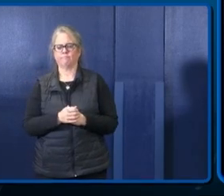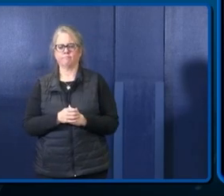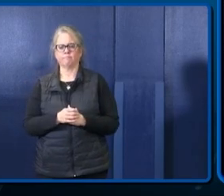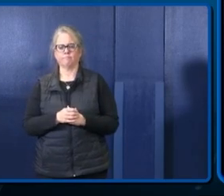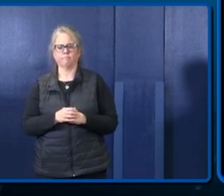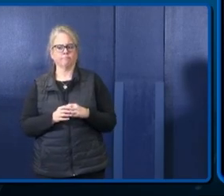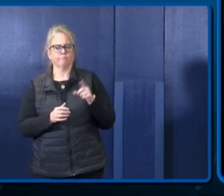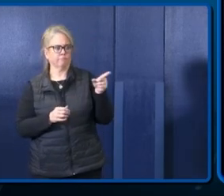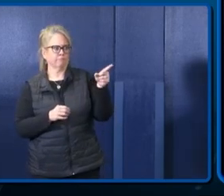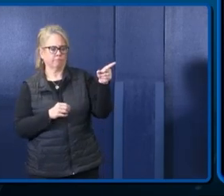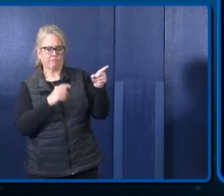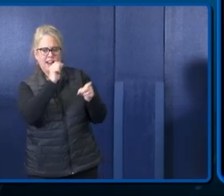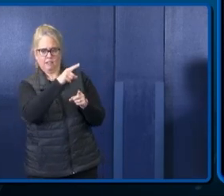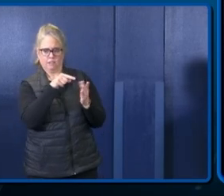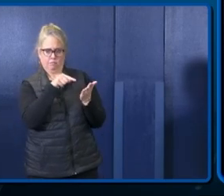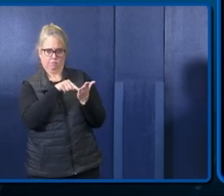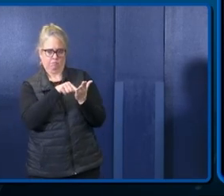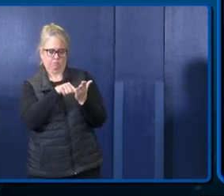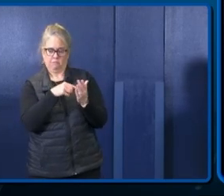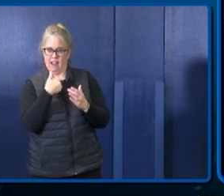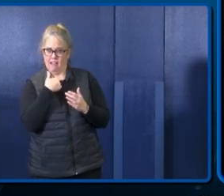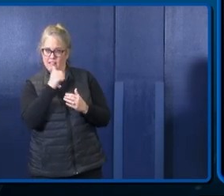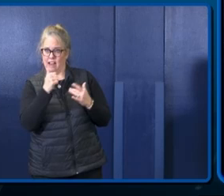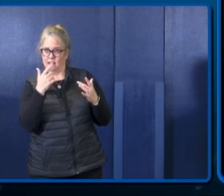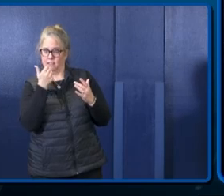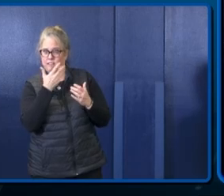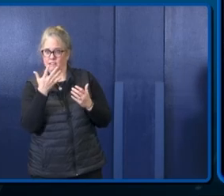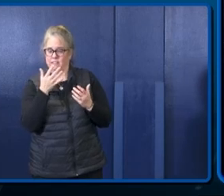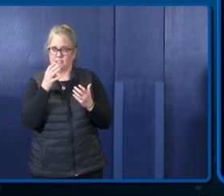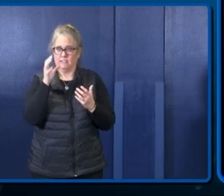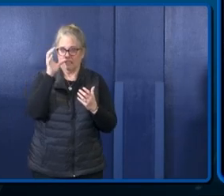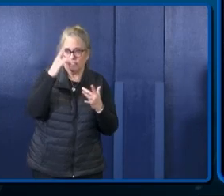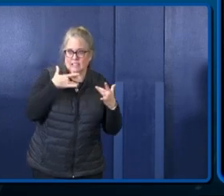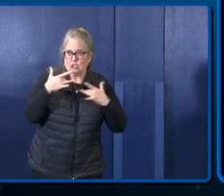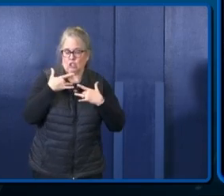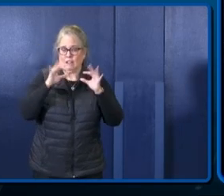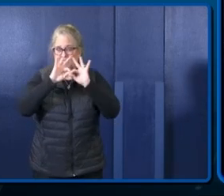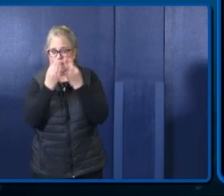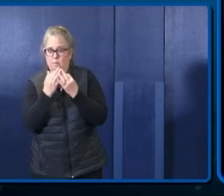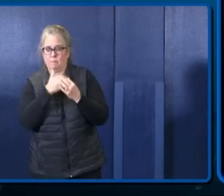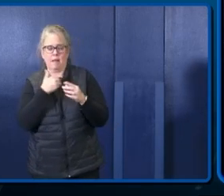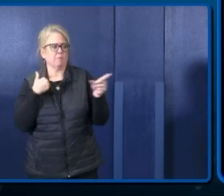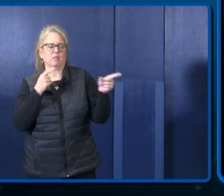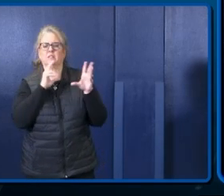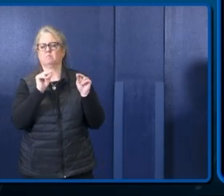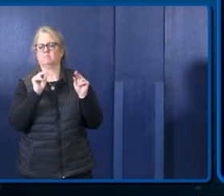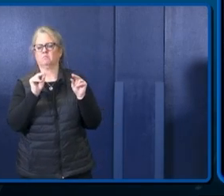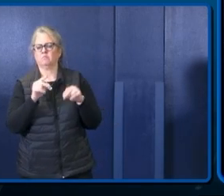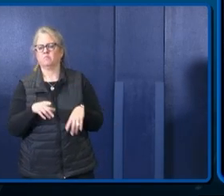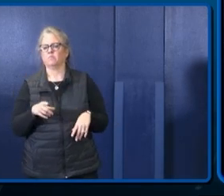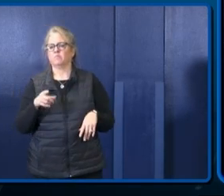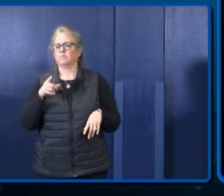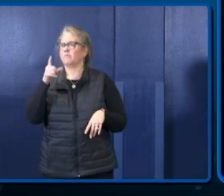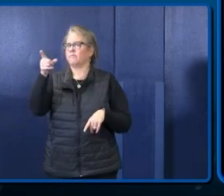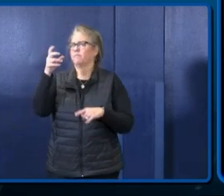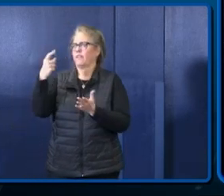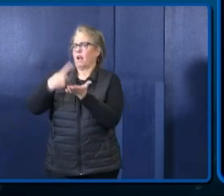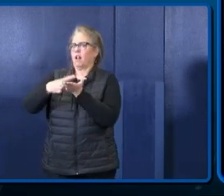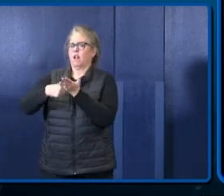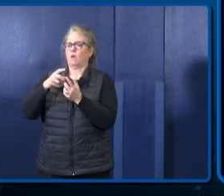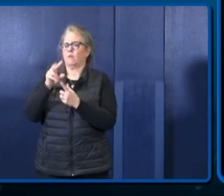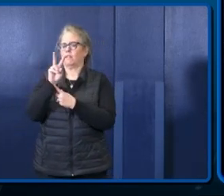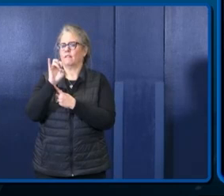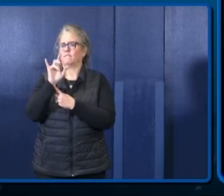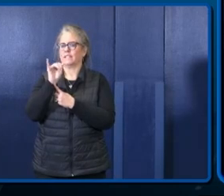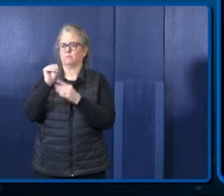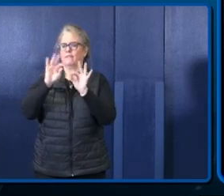Yeah, I'm not going to speculate on that. DA Allen, you just had a conversation with some victims' families before you came up here to speak with us. What was spoken about, if you mind